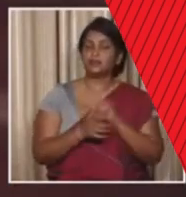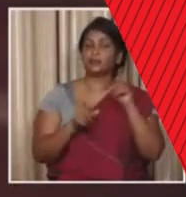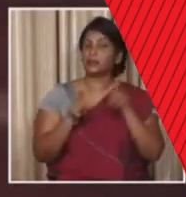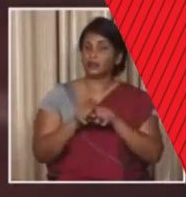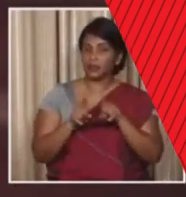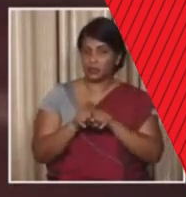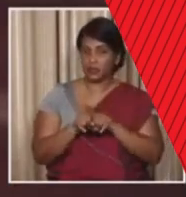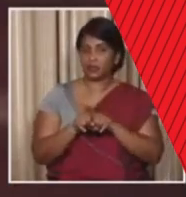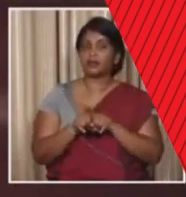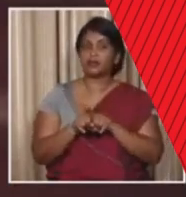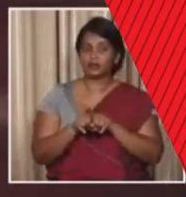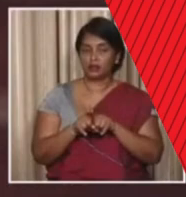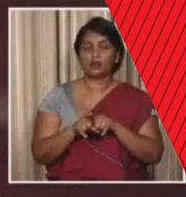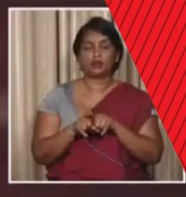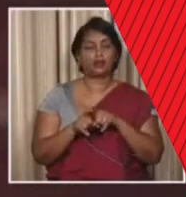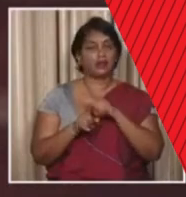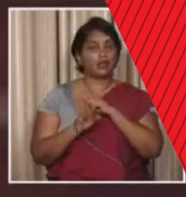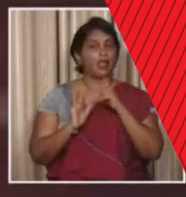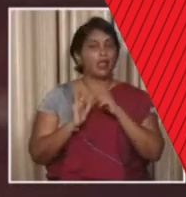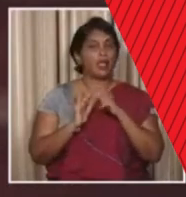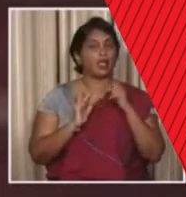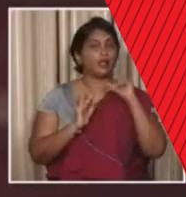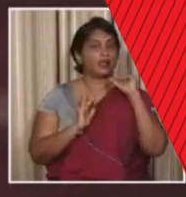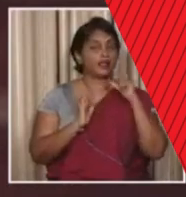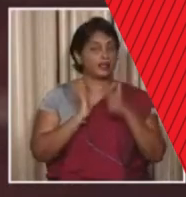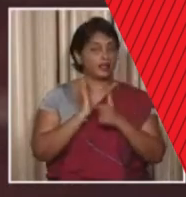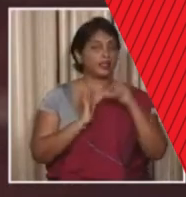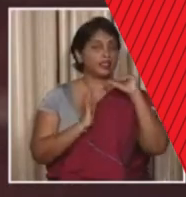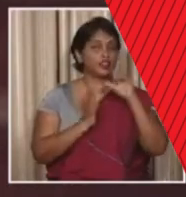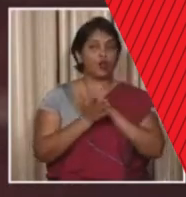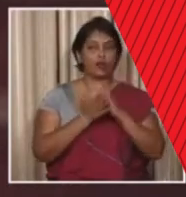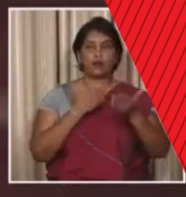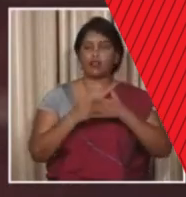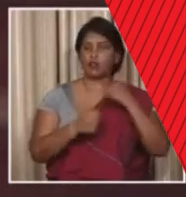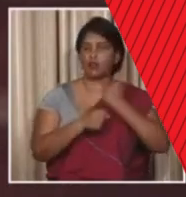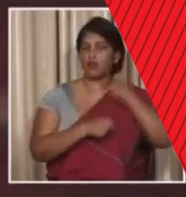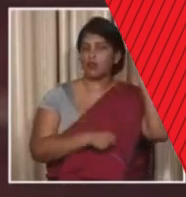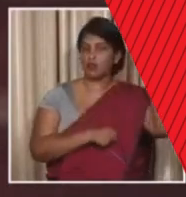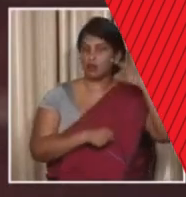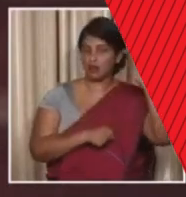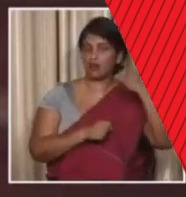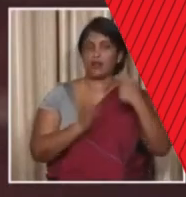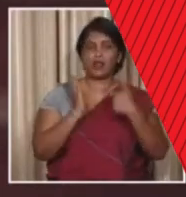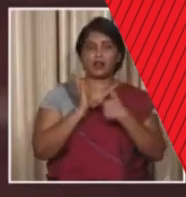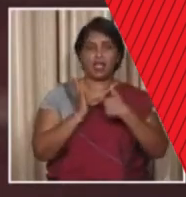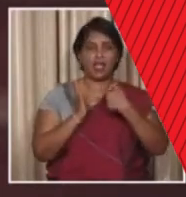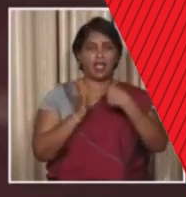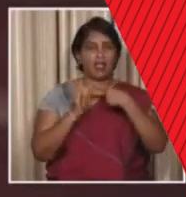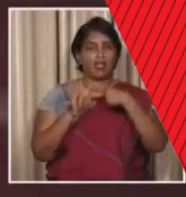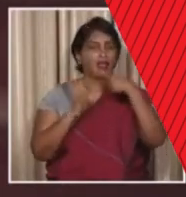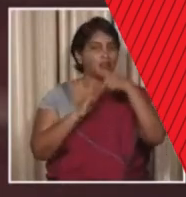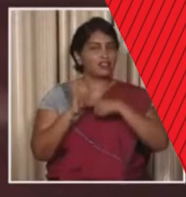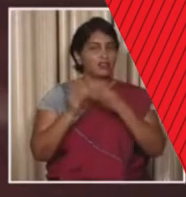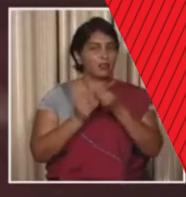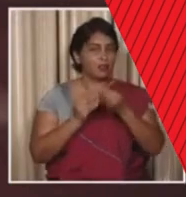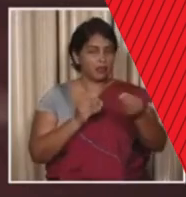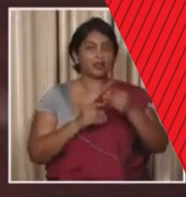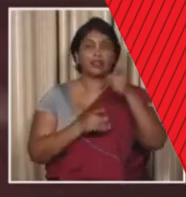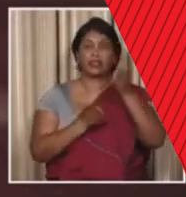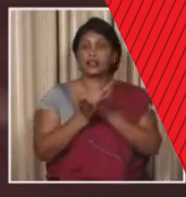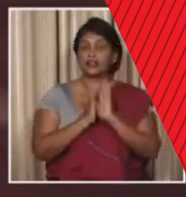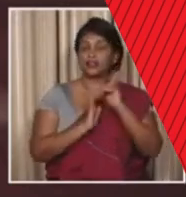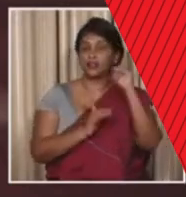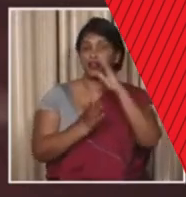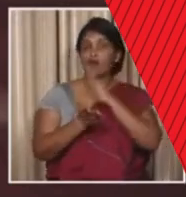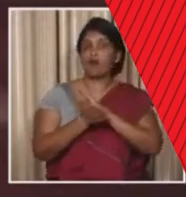ITC hotel that is being built in front of Gold Face, right next to Taj Samudra, is the first Indian hotel that is being